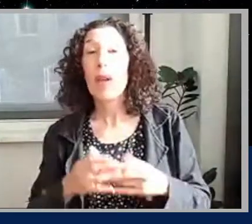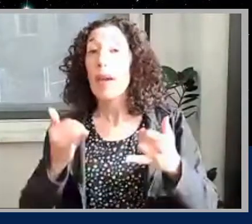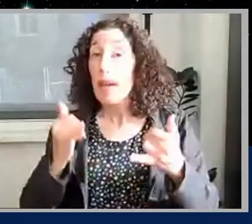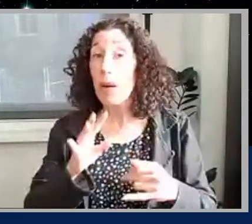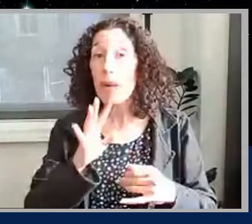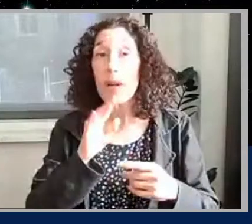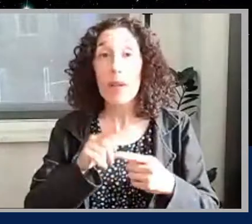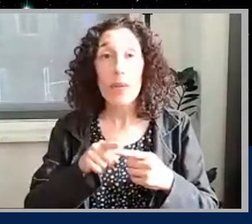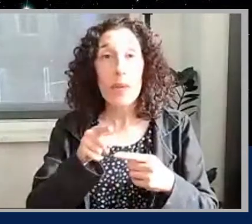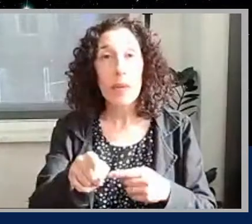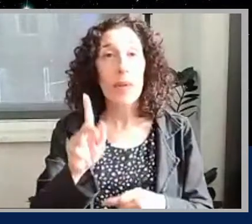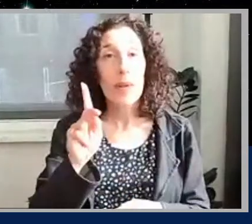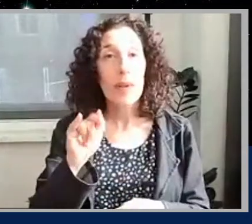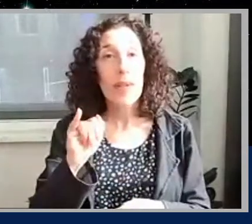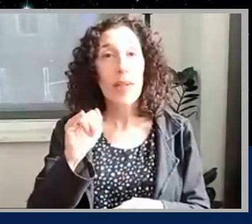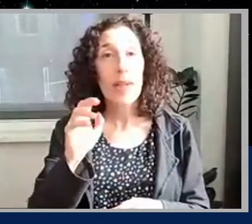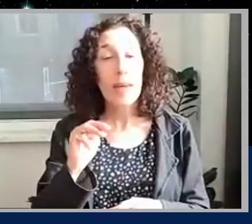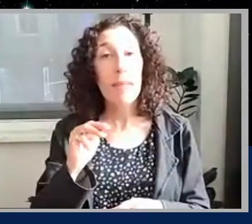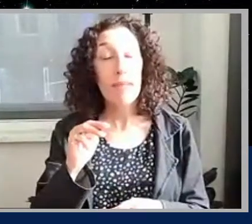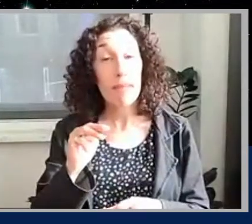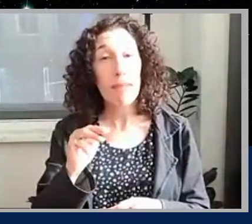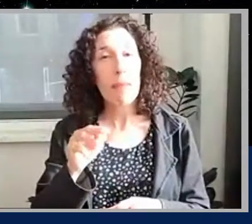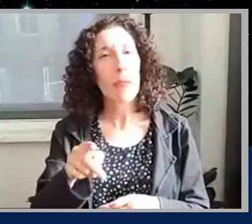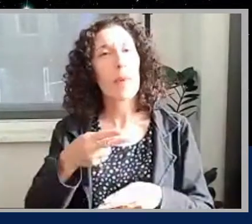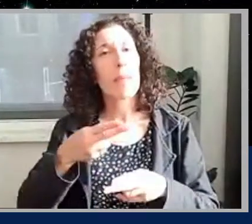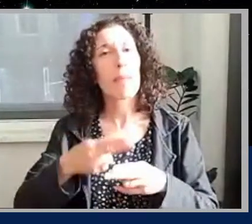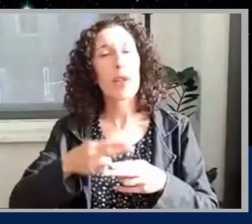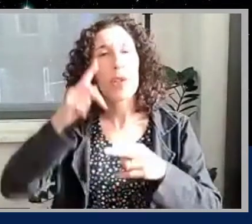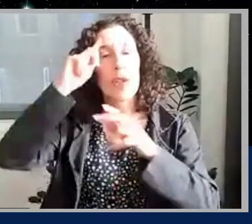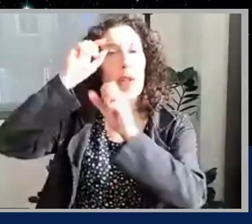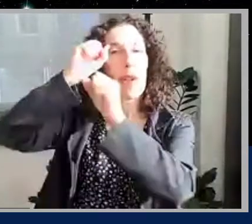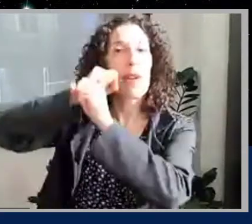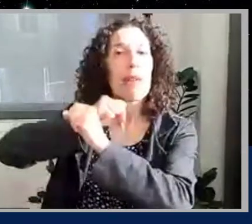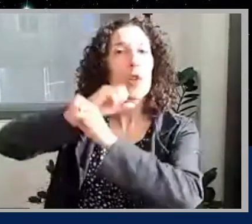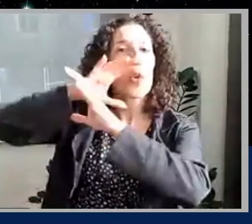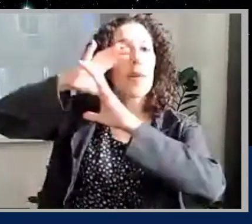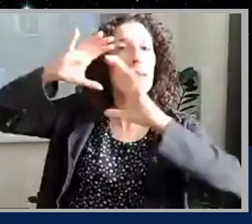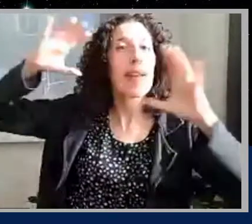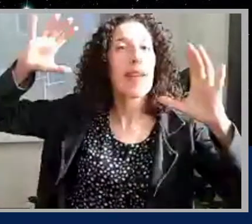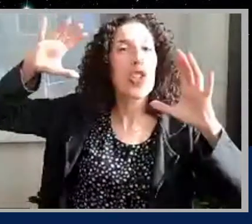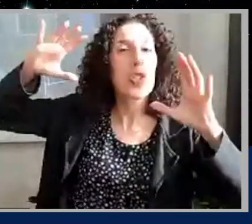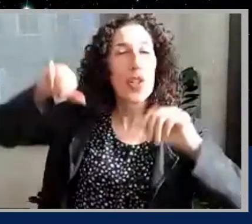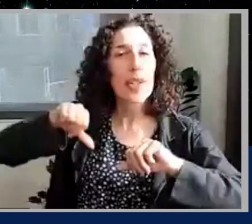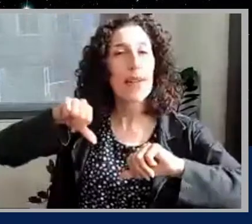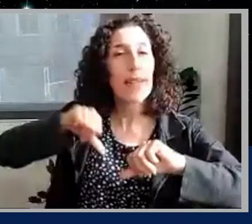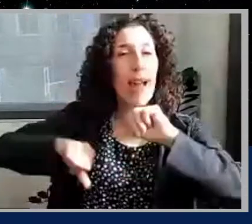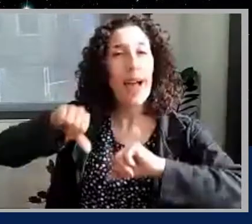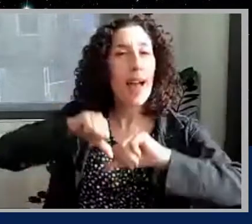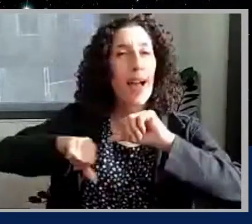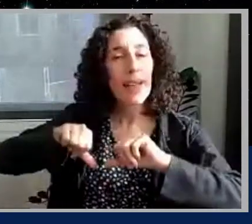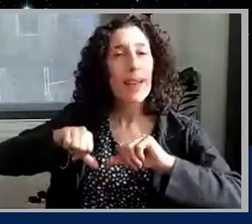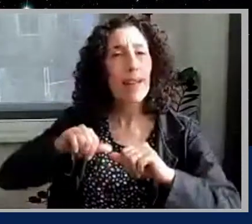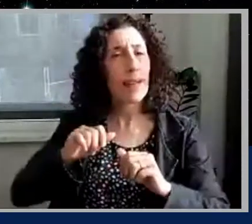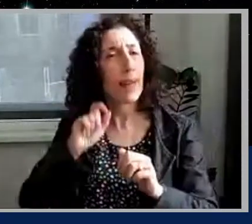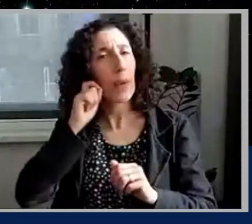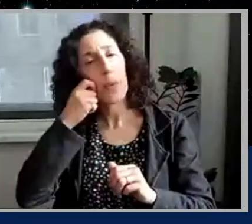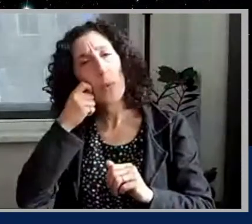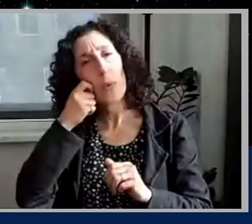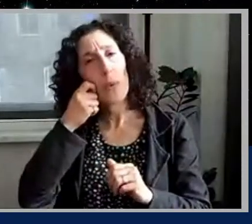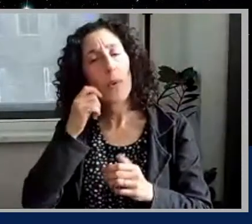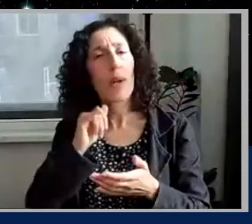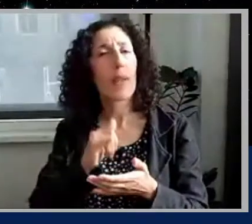natural extension from visualization, because that's already another way to make something more accessible. Is that